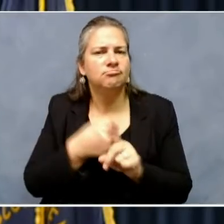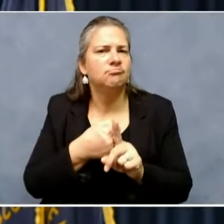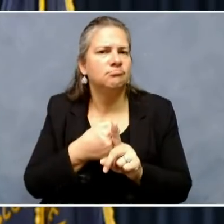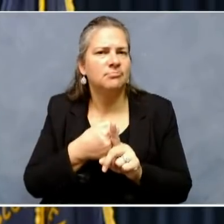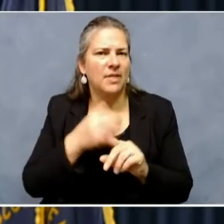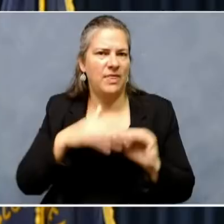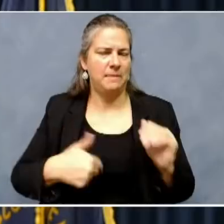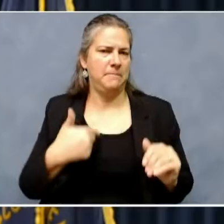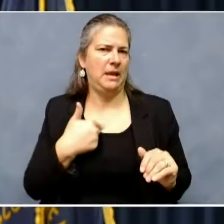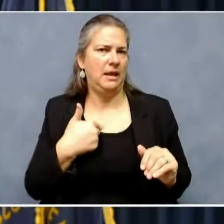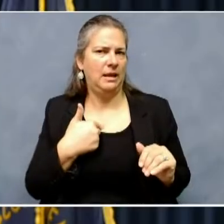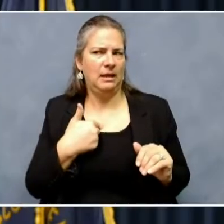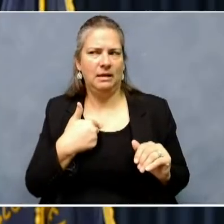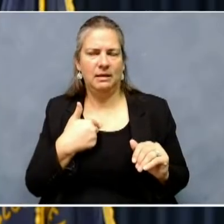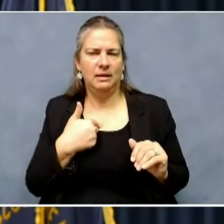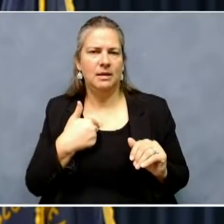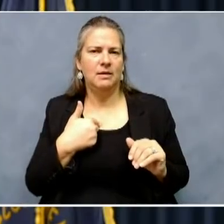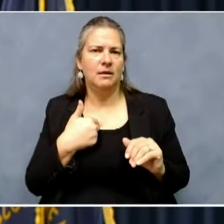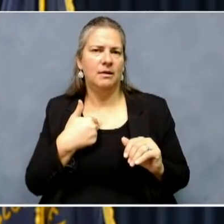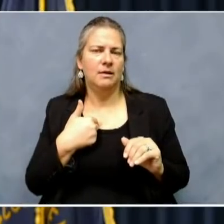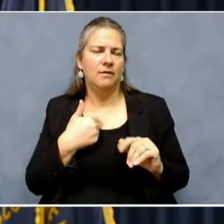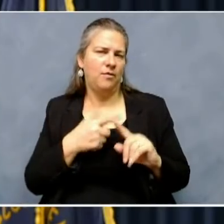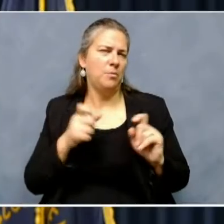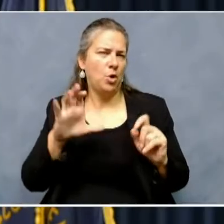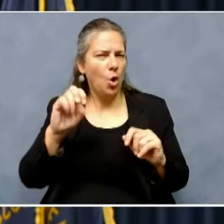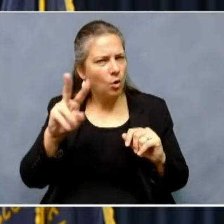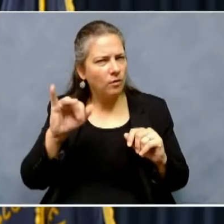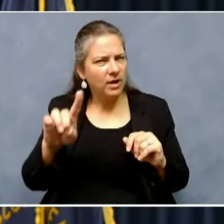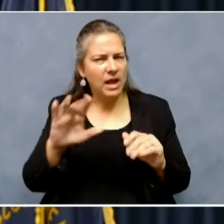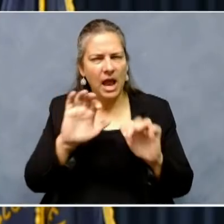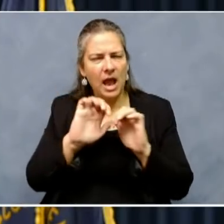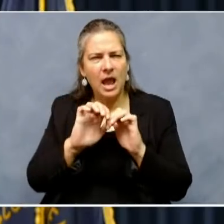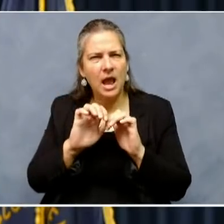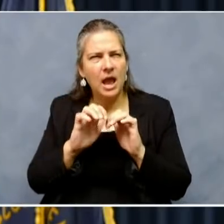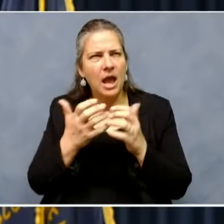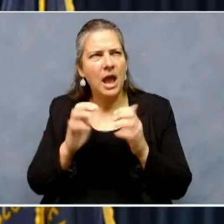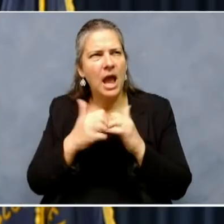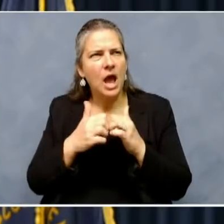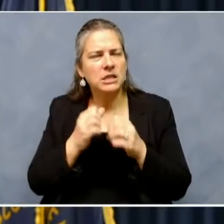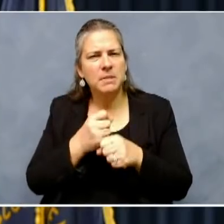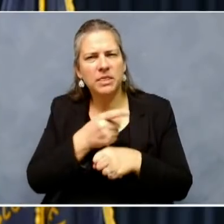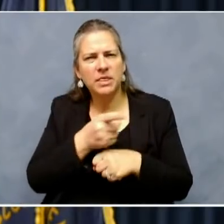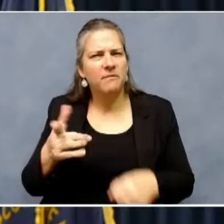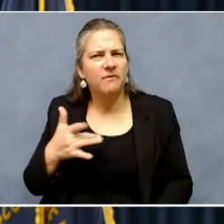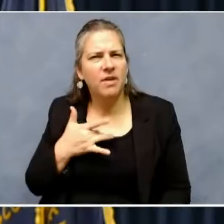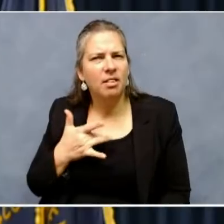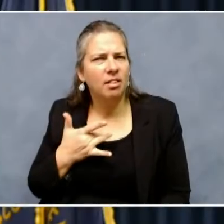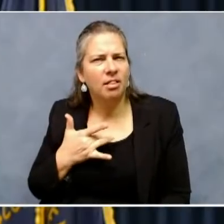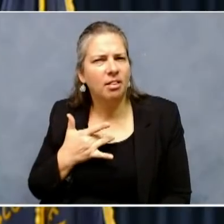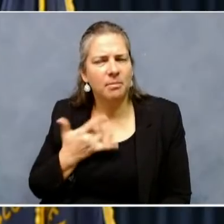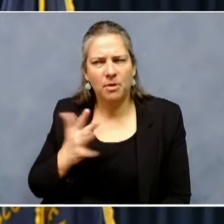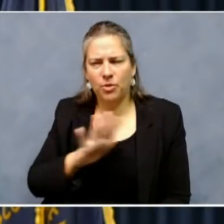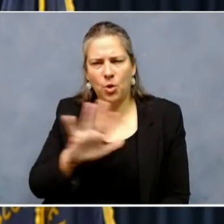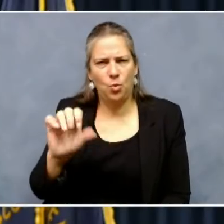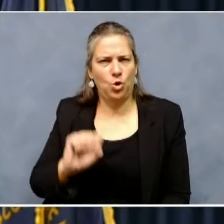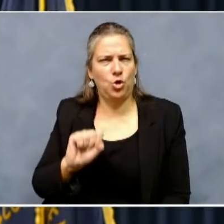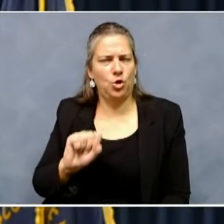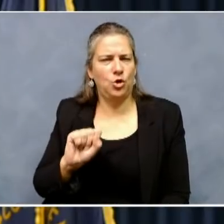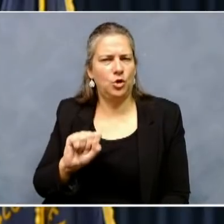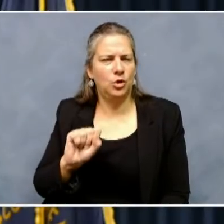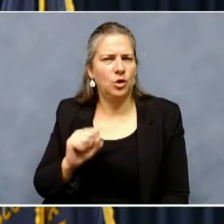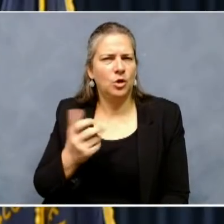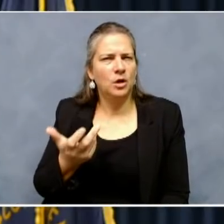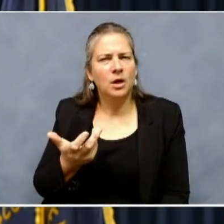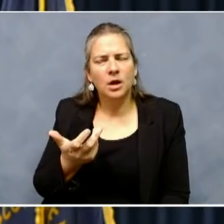have by COVID. You know, how does it make them feel about their work, say as